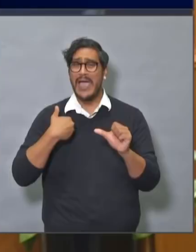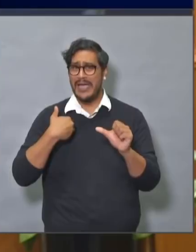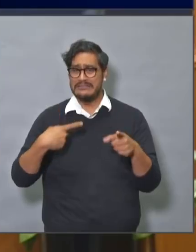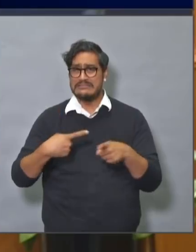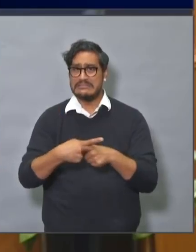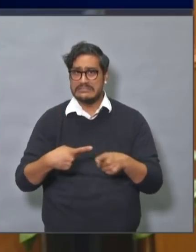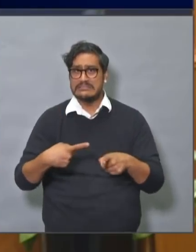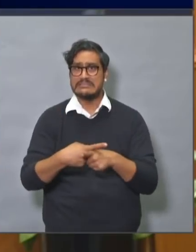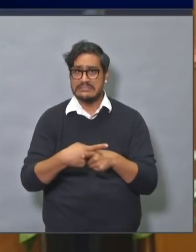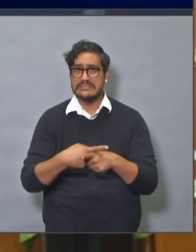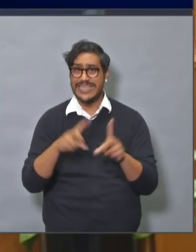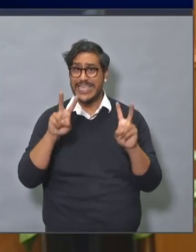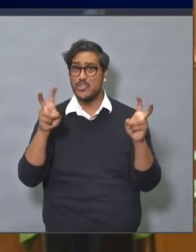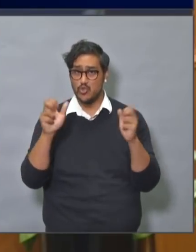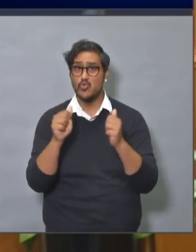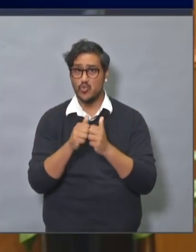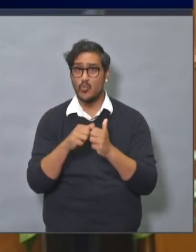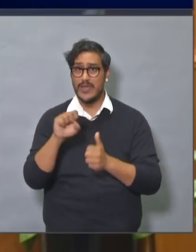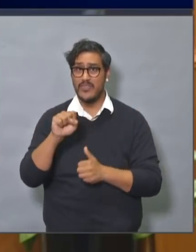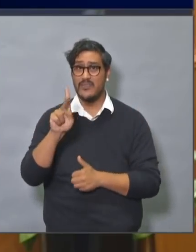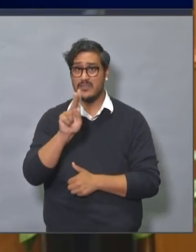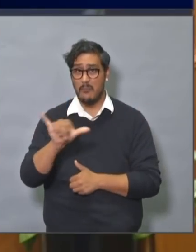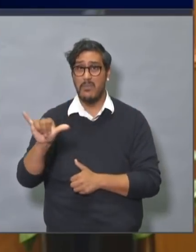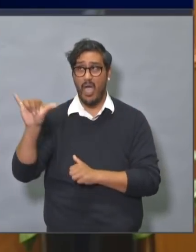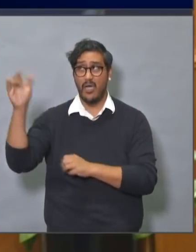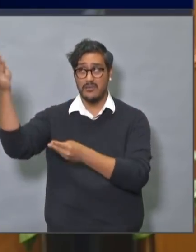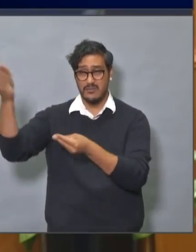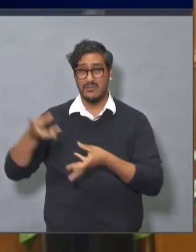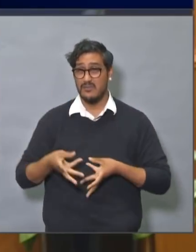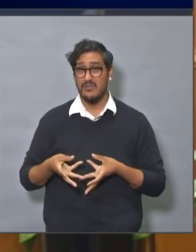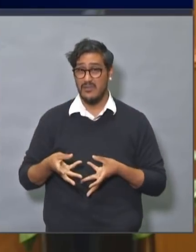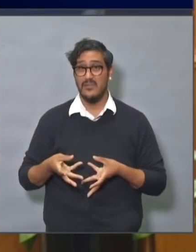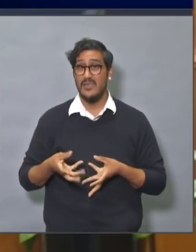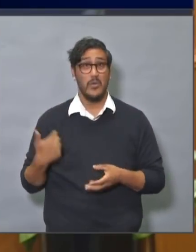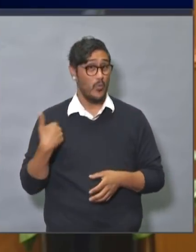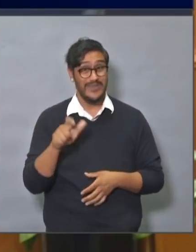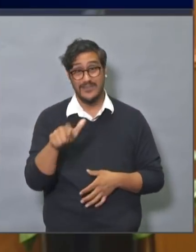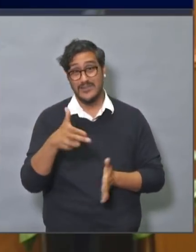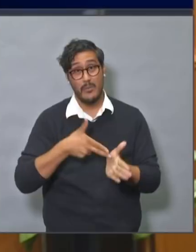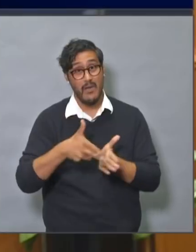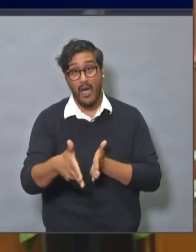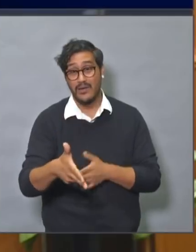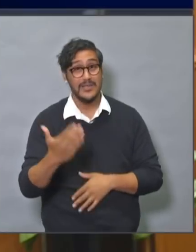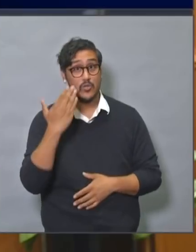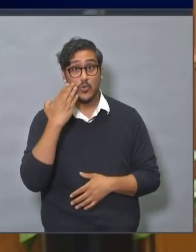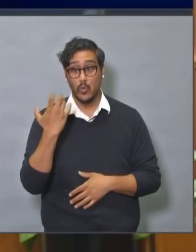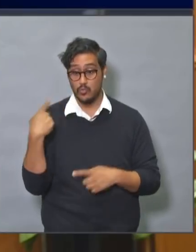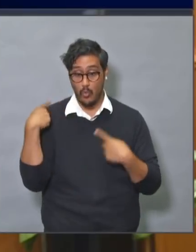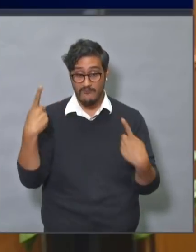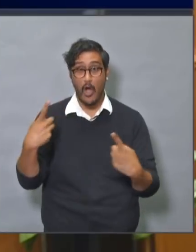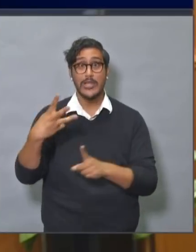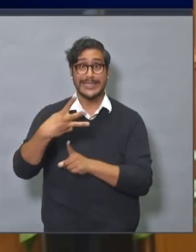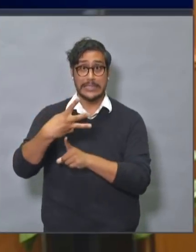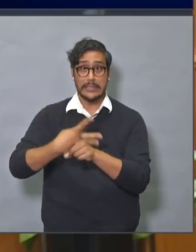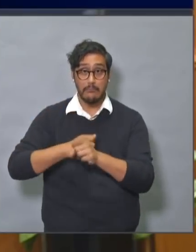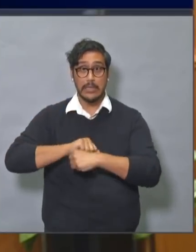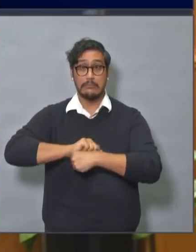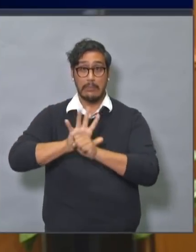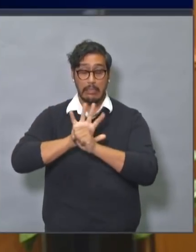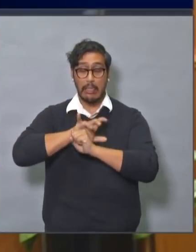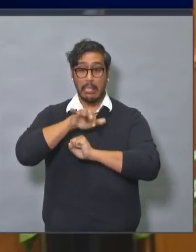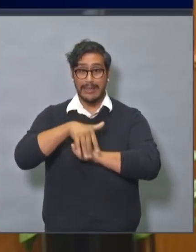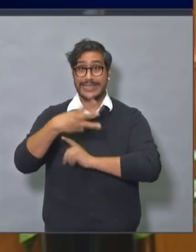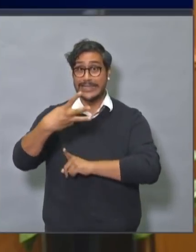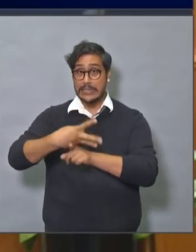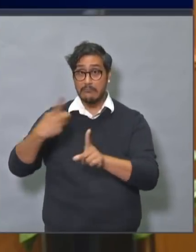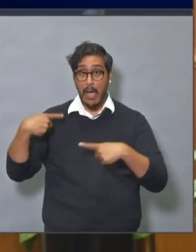We would not be honest if we weren't acknowledging the fact that, you know, even though we're 6 months into this pandemic, every few